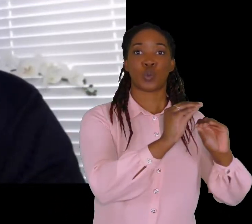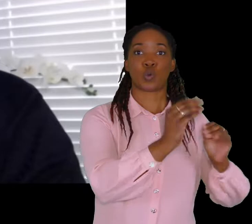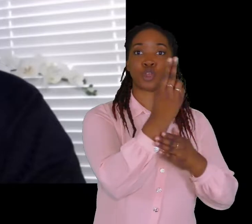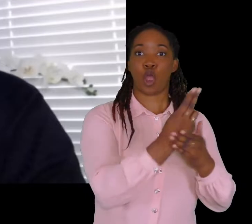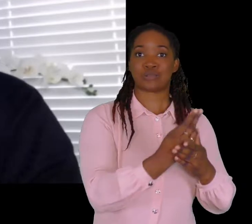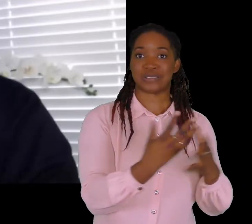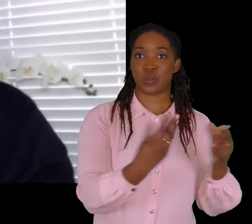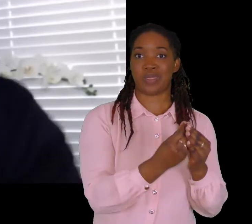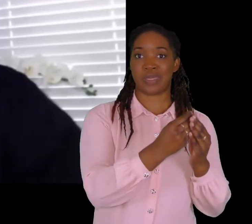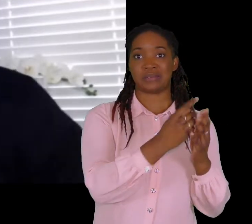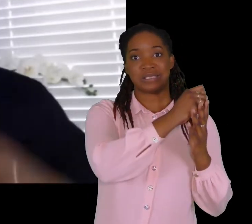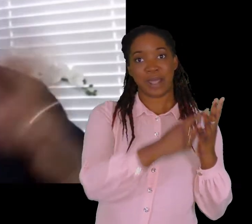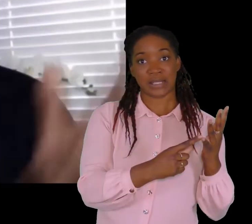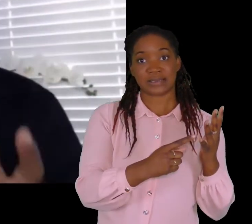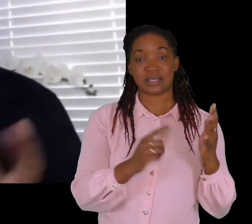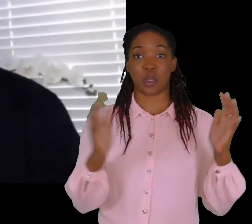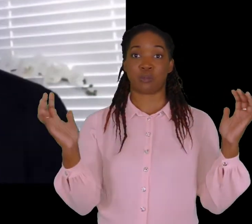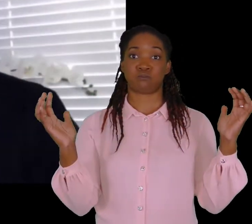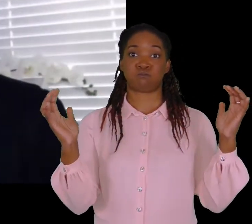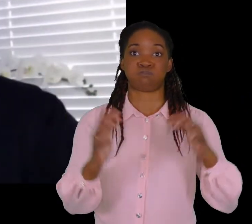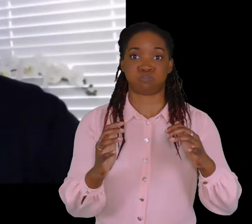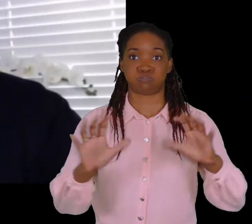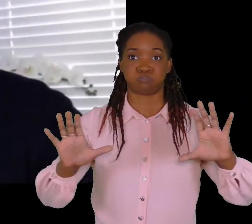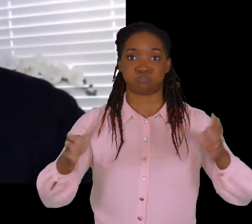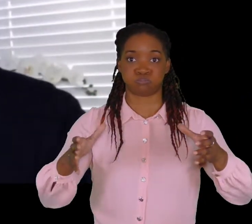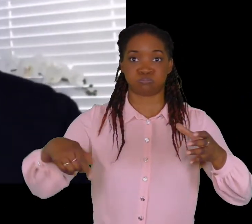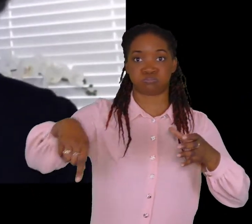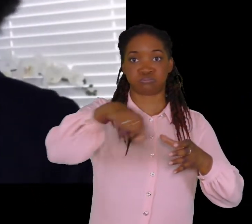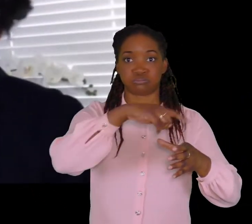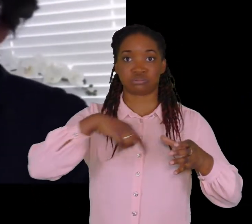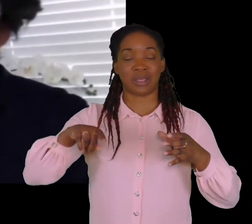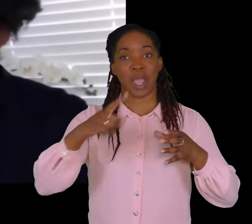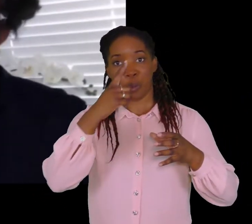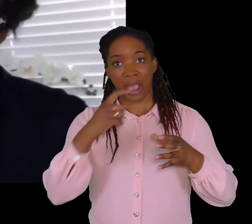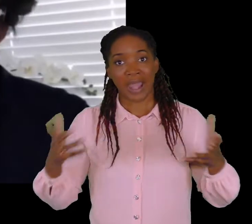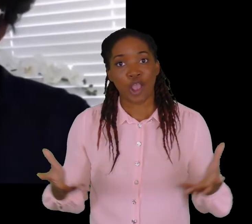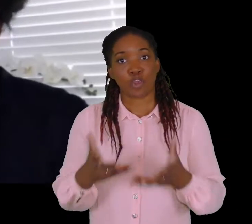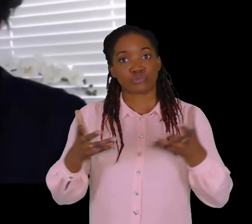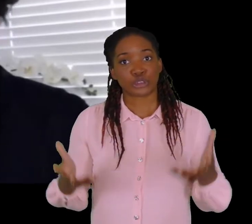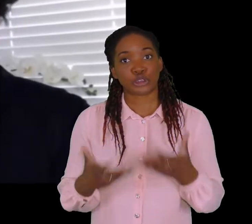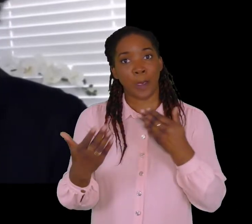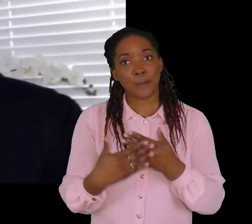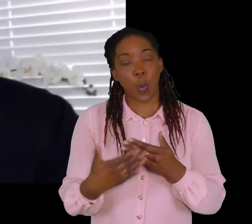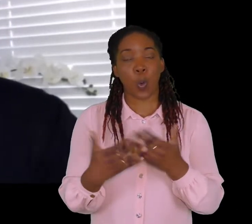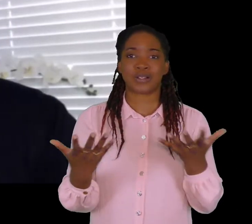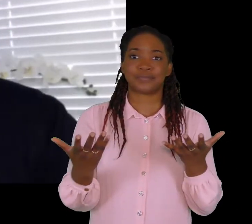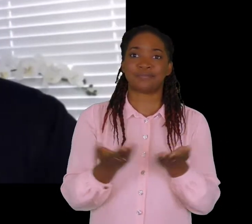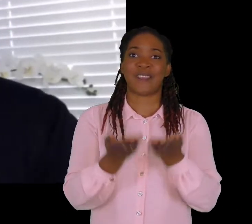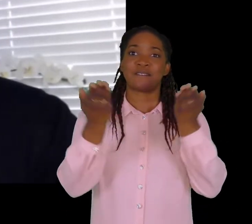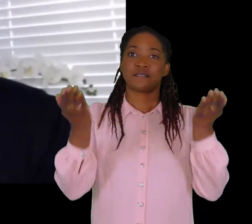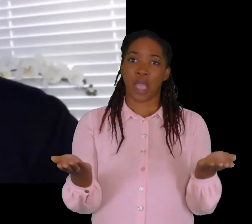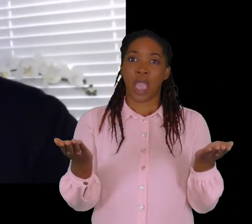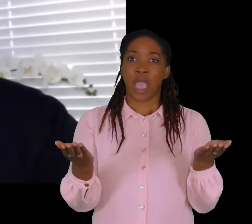with disabilities. And all of this congregated in a sense to build, was a way to build and encourage a more